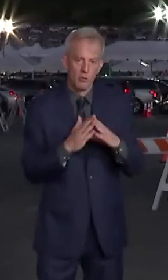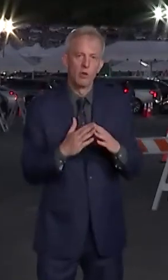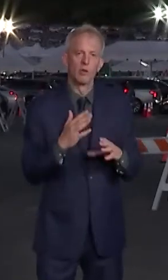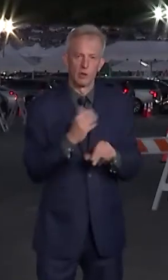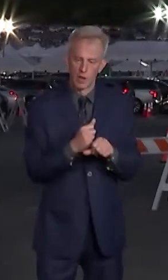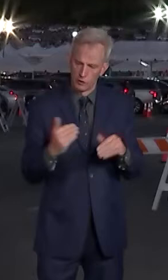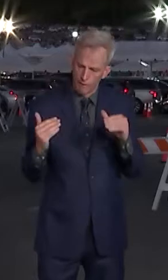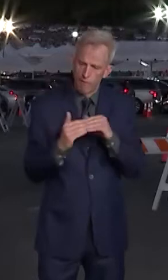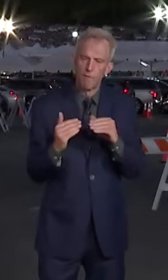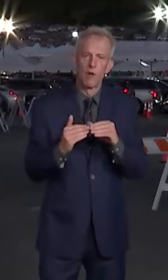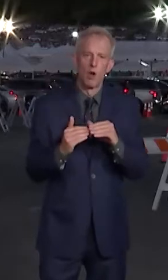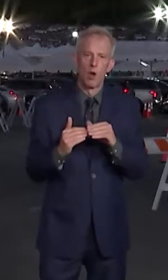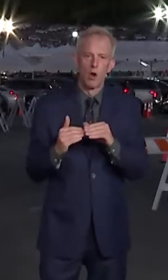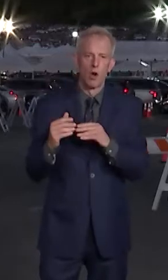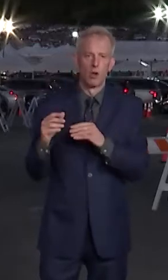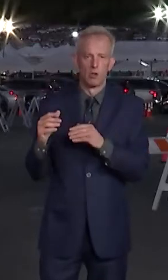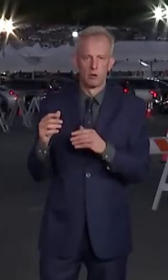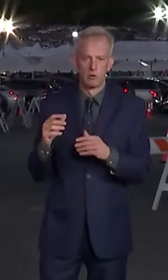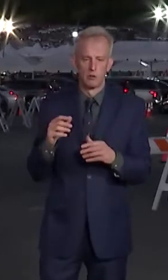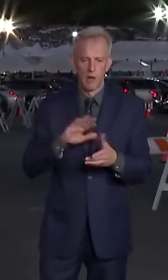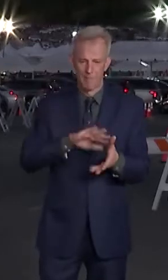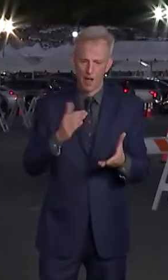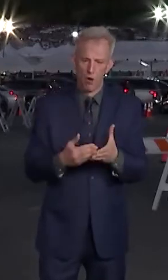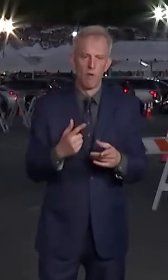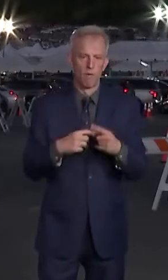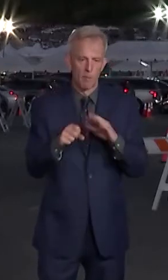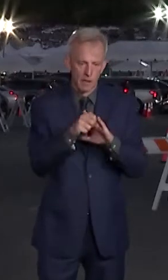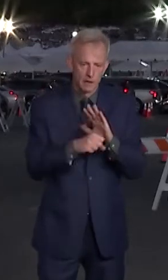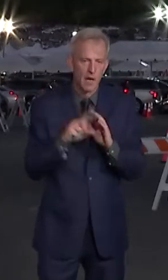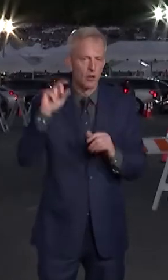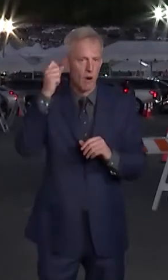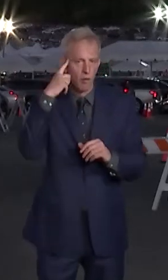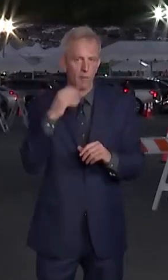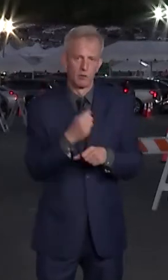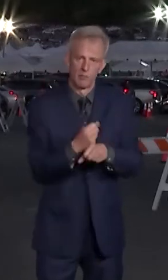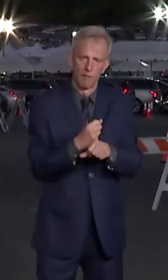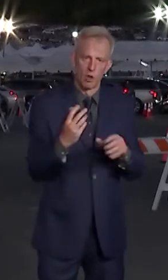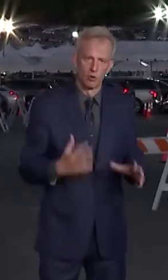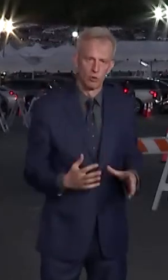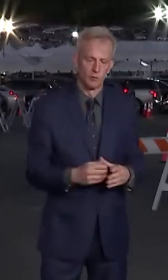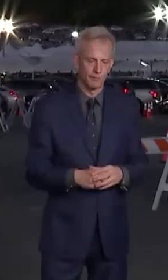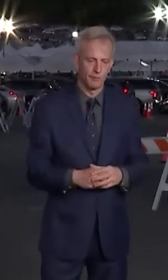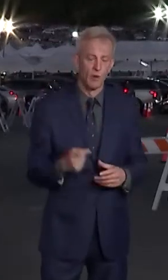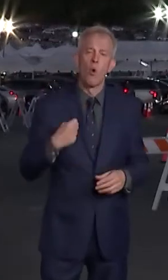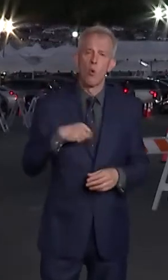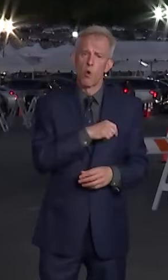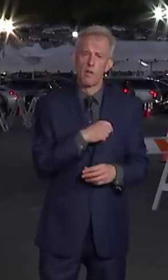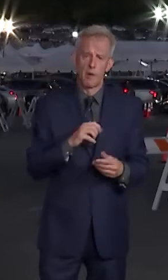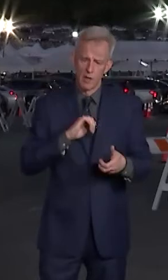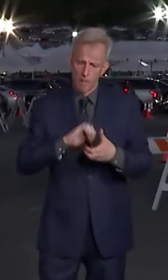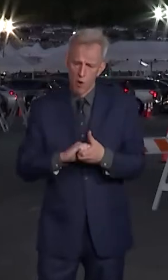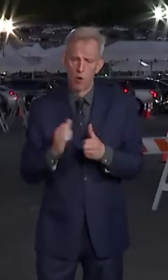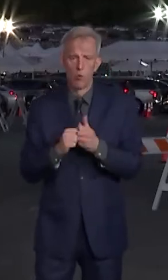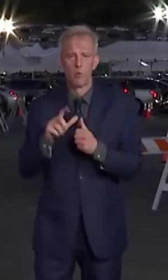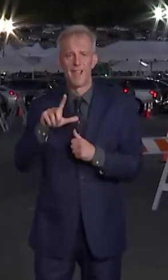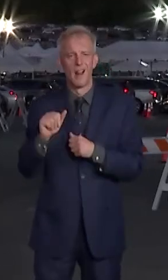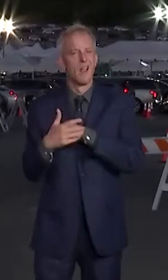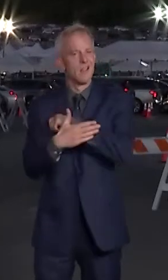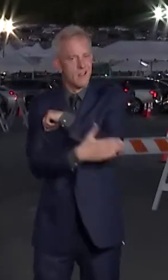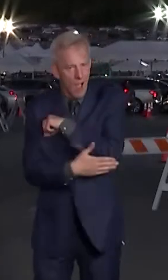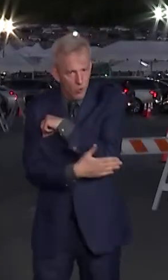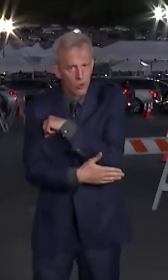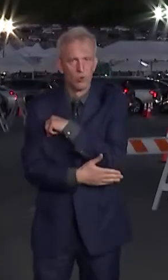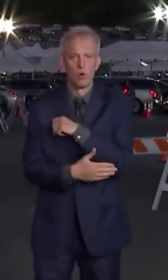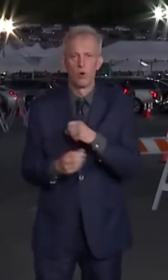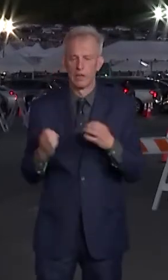federal government, and from manufacturers. The City of Los Angeles has been a partner in the County of Los Angeles' overall efforts to